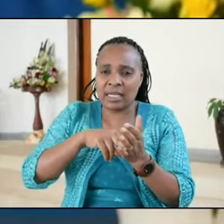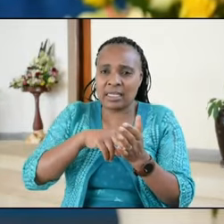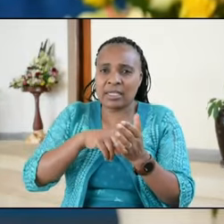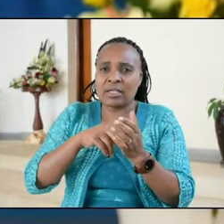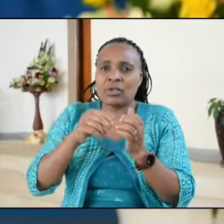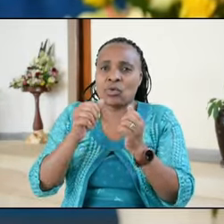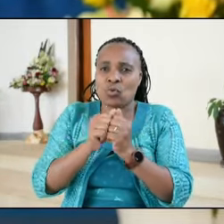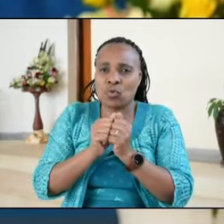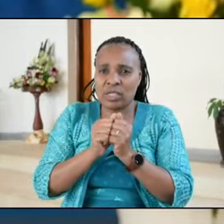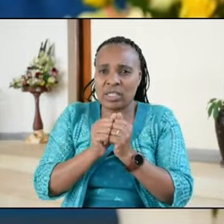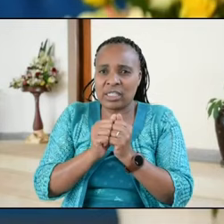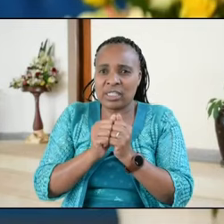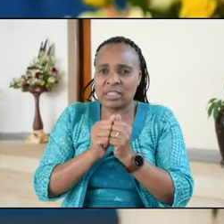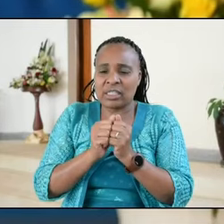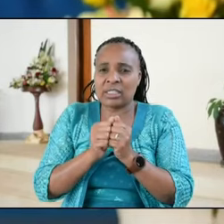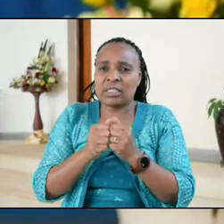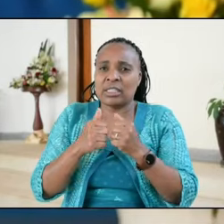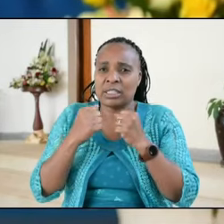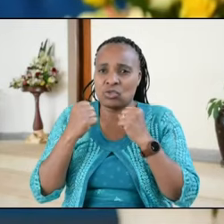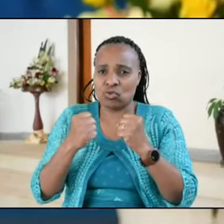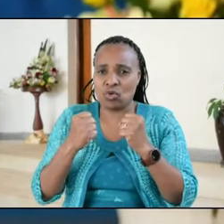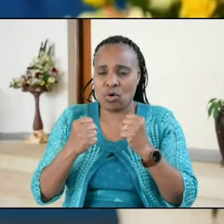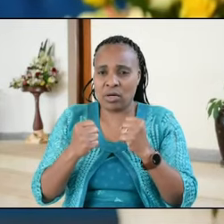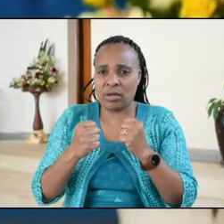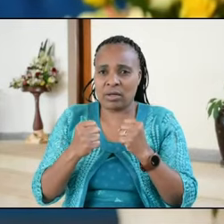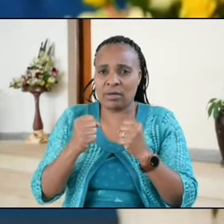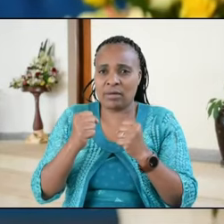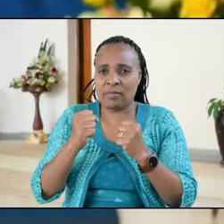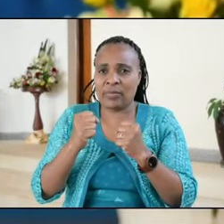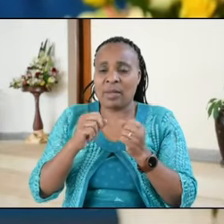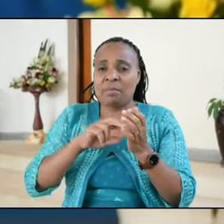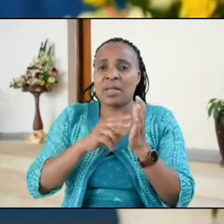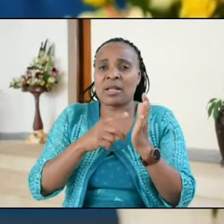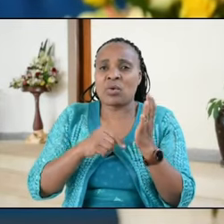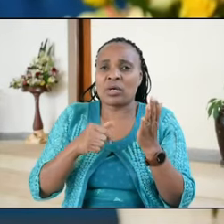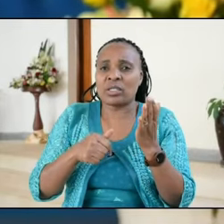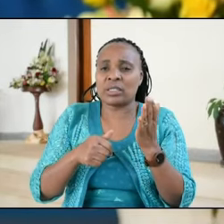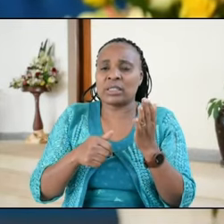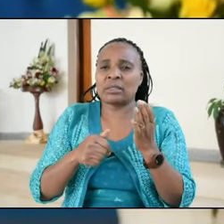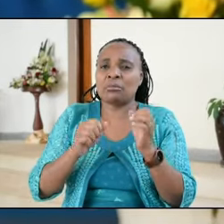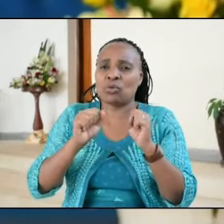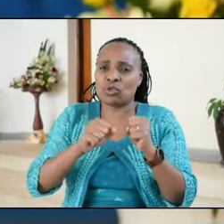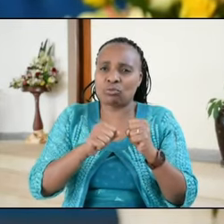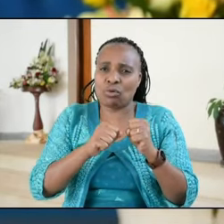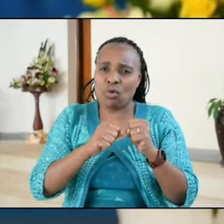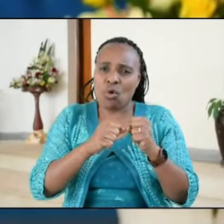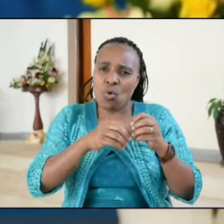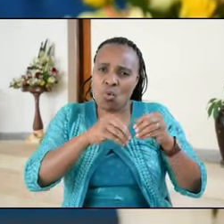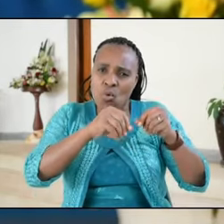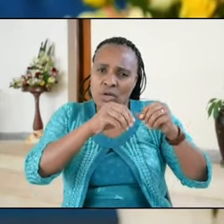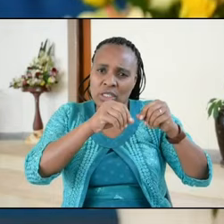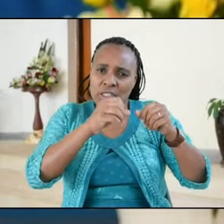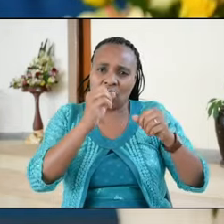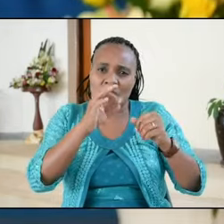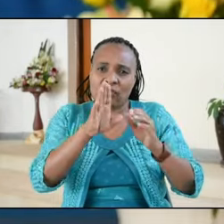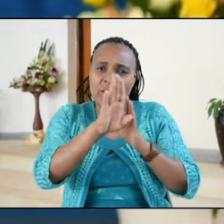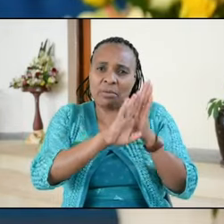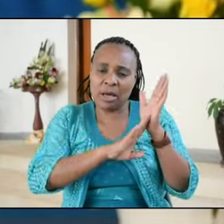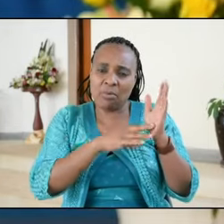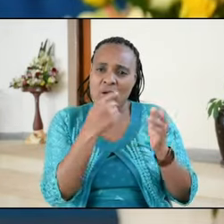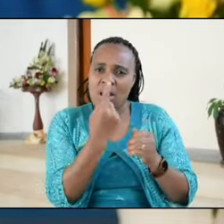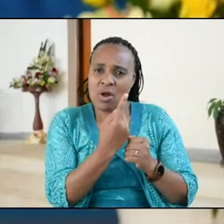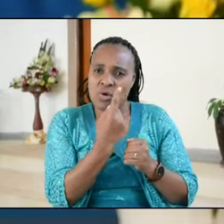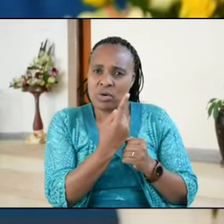sola scriptura. Mm-hmm. Meaning, we shall rely on the authority of the Bible